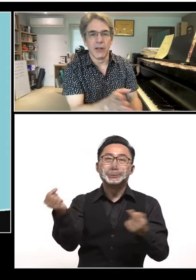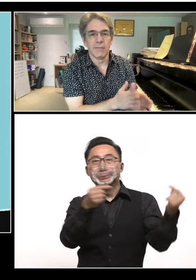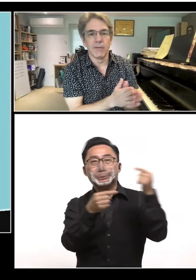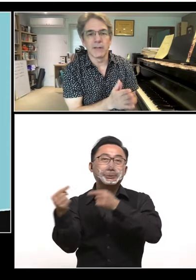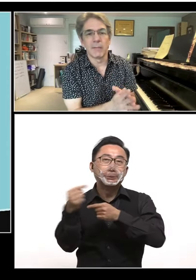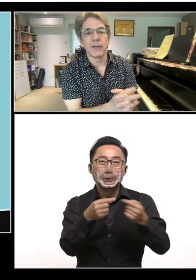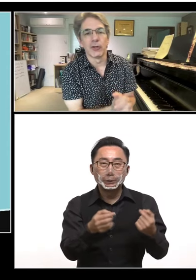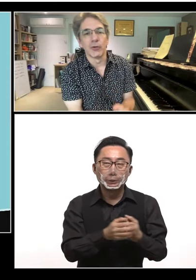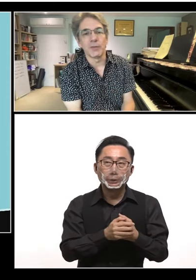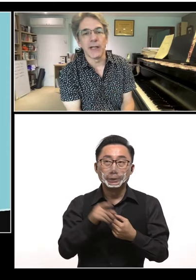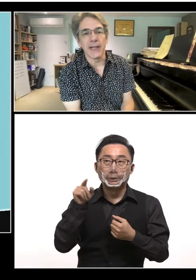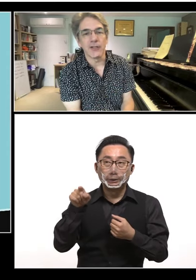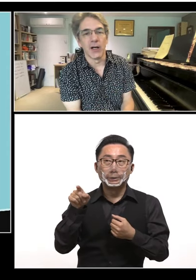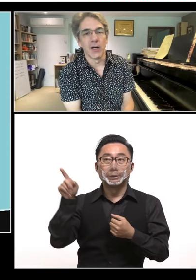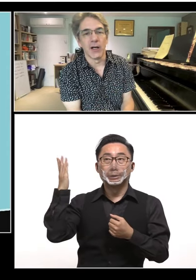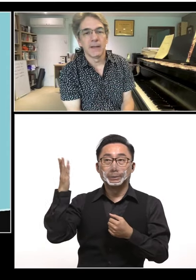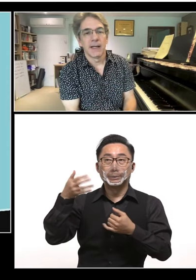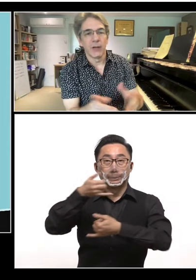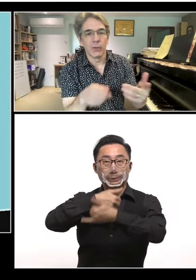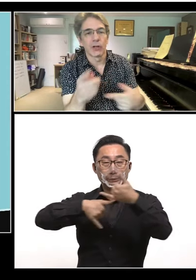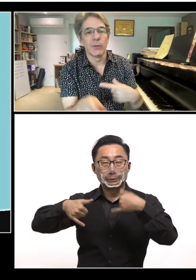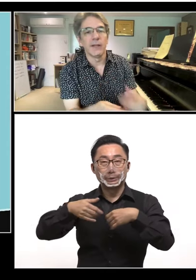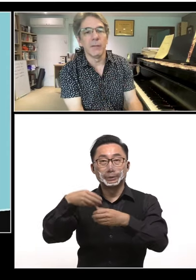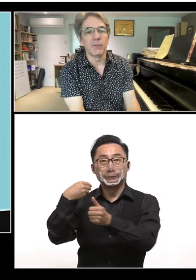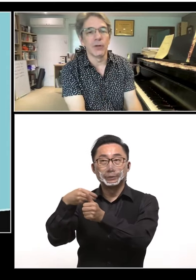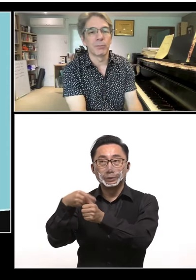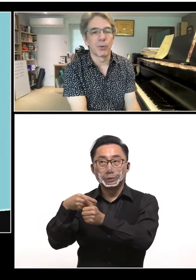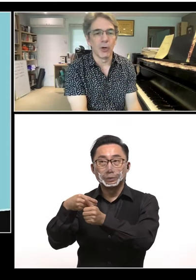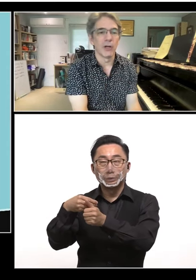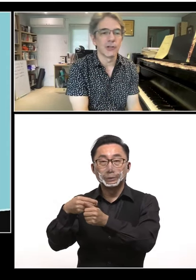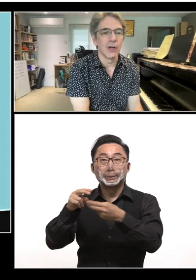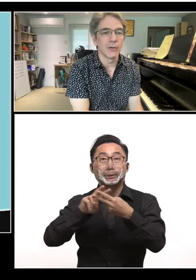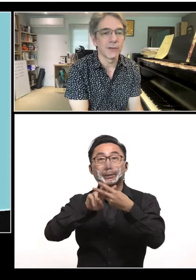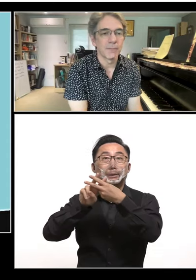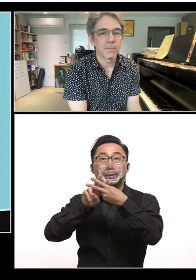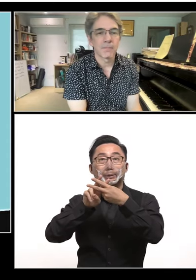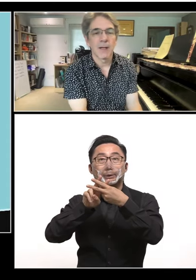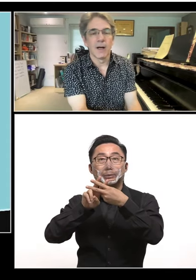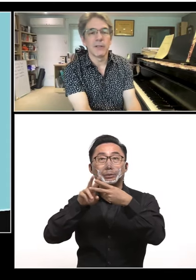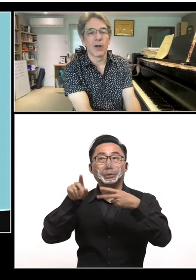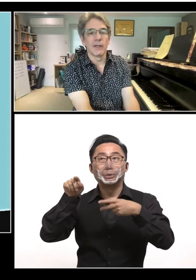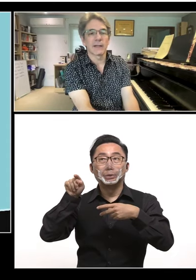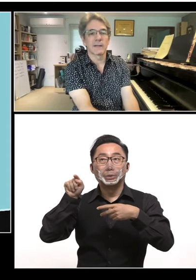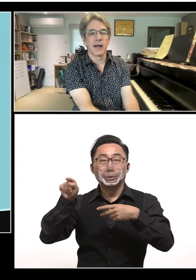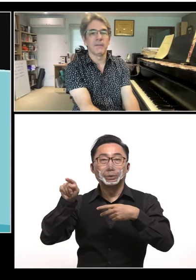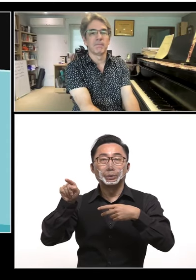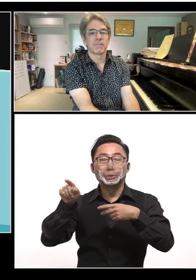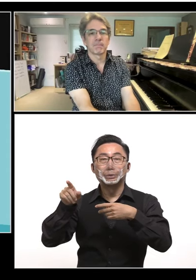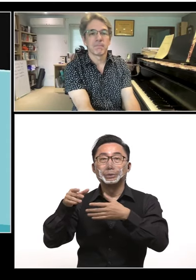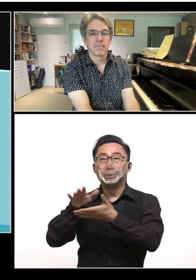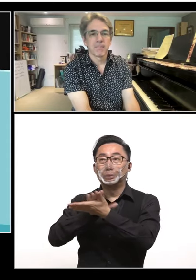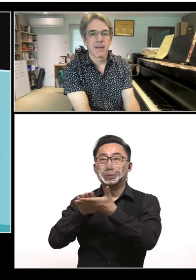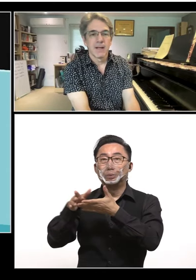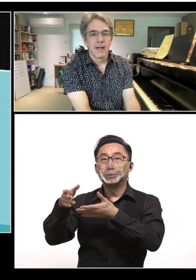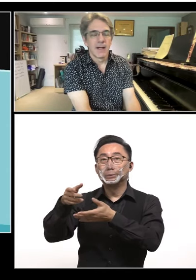of the top theater groups in Asia. And we worked with him to promote our shows. Please go to the next slide.